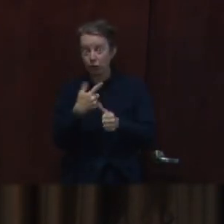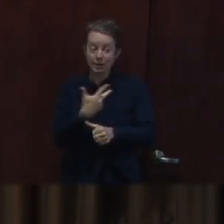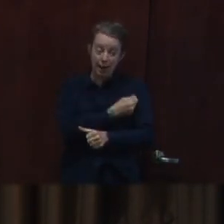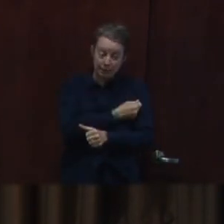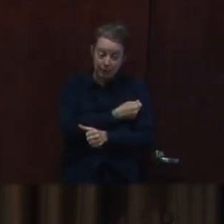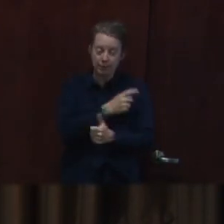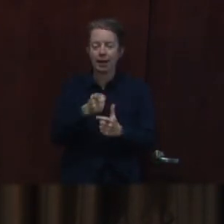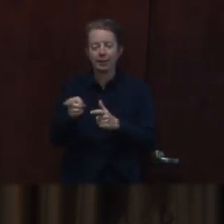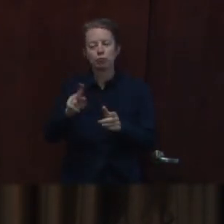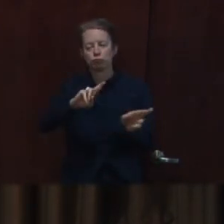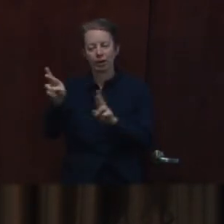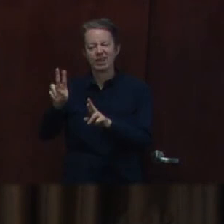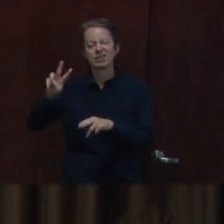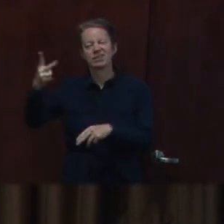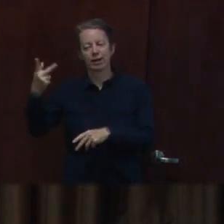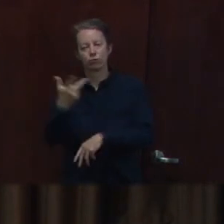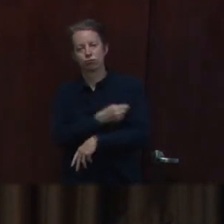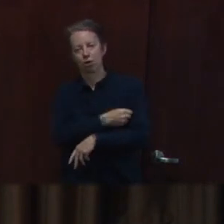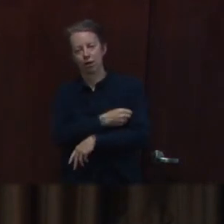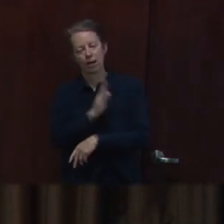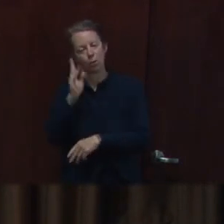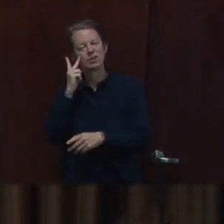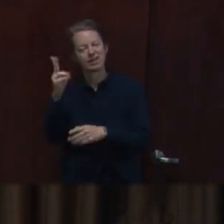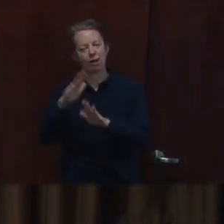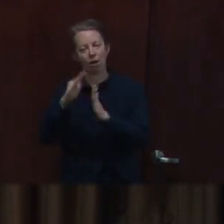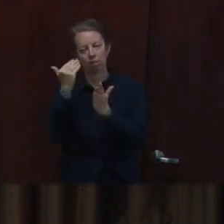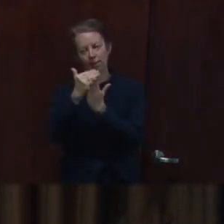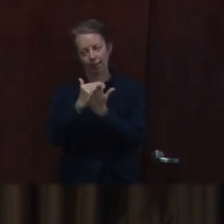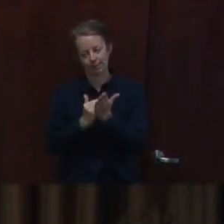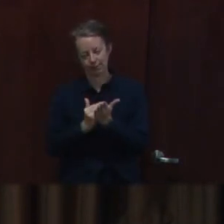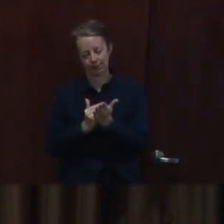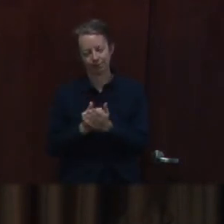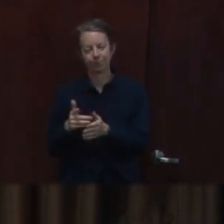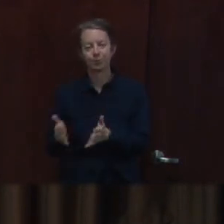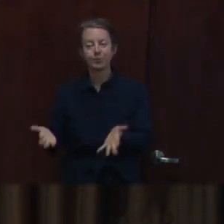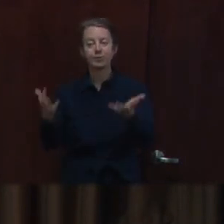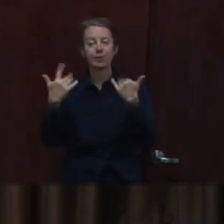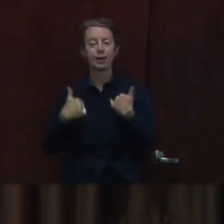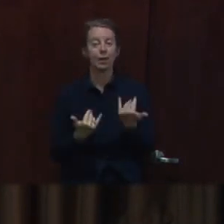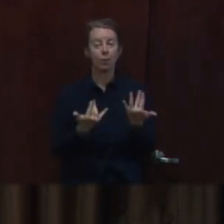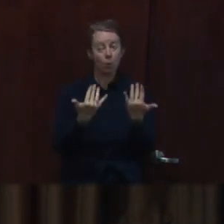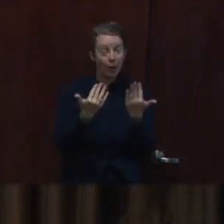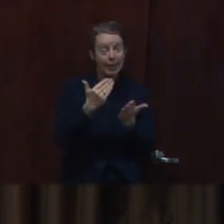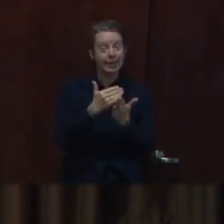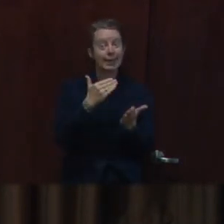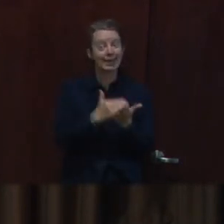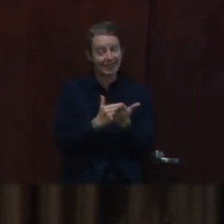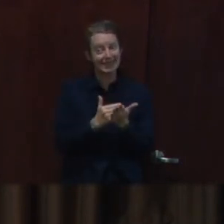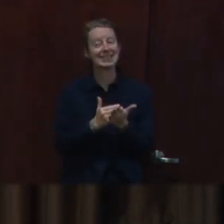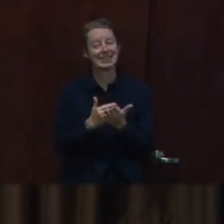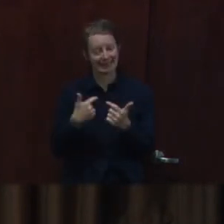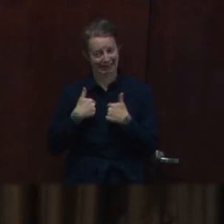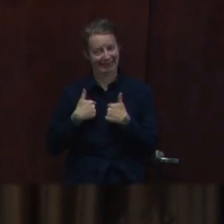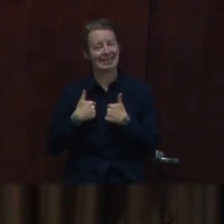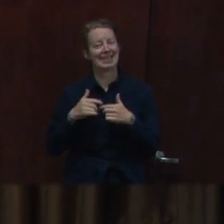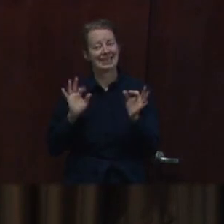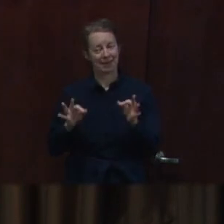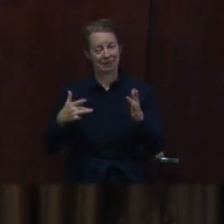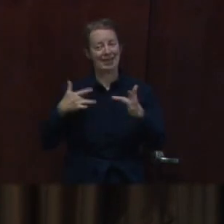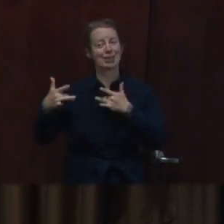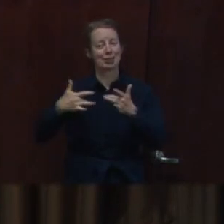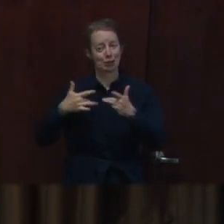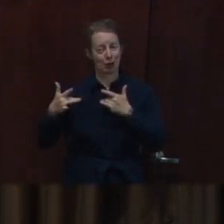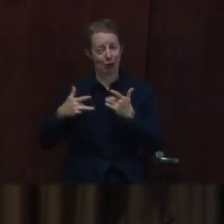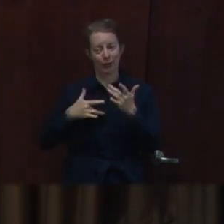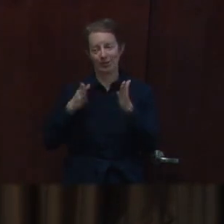works. When it comes to things like, as I mentioned with the wait list, that is a great concern to me that folks might be on wait